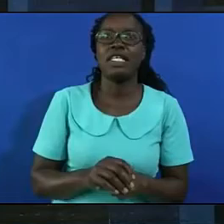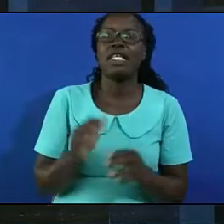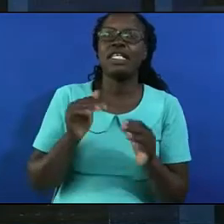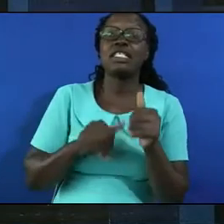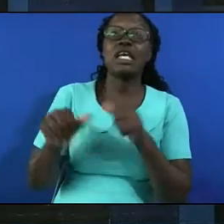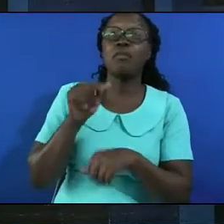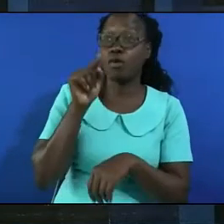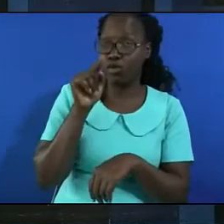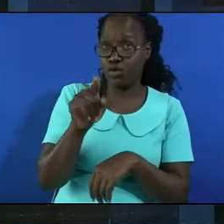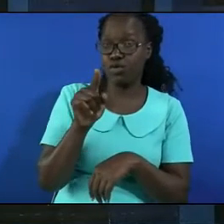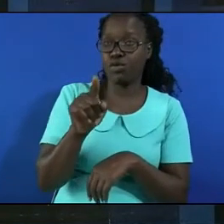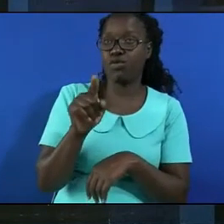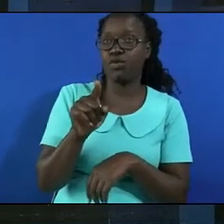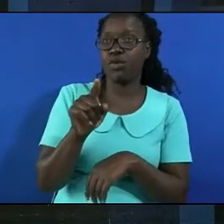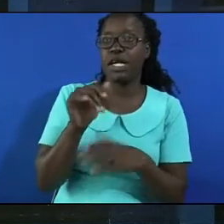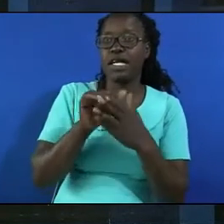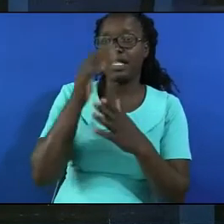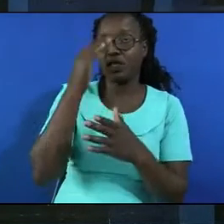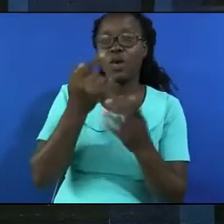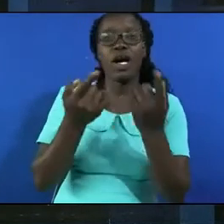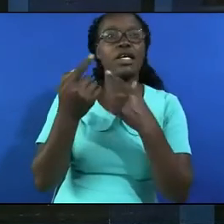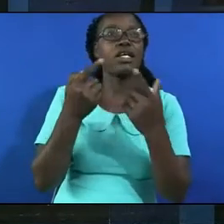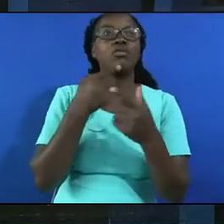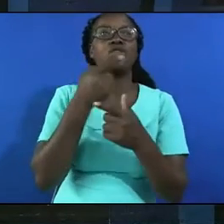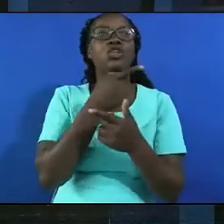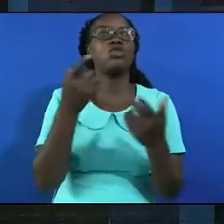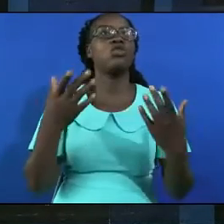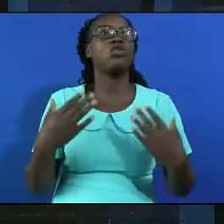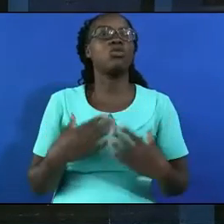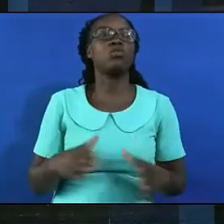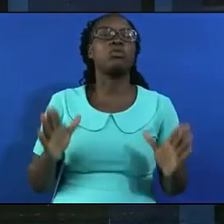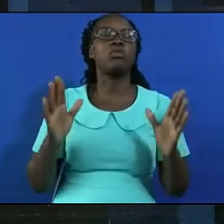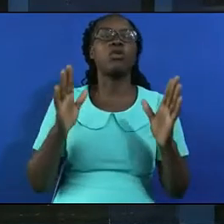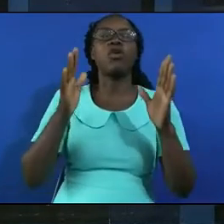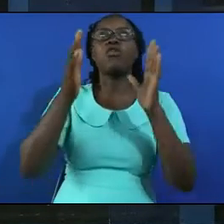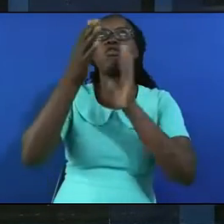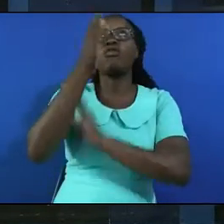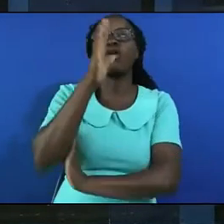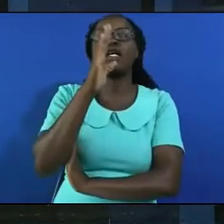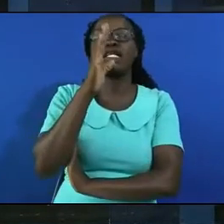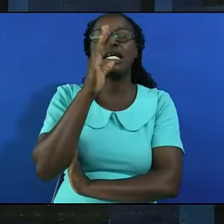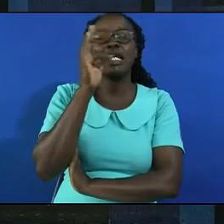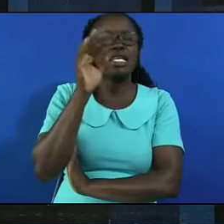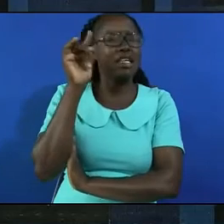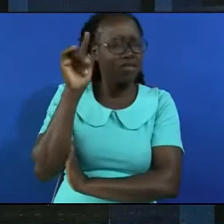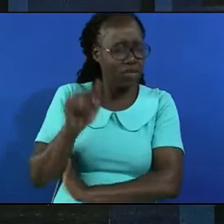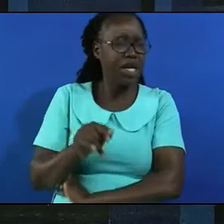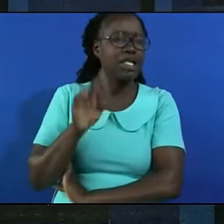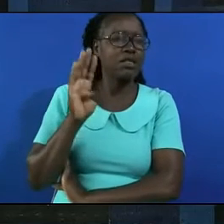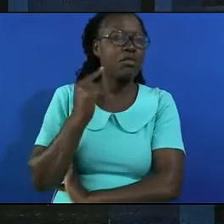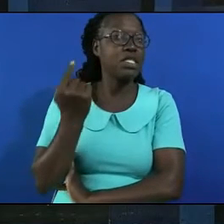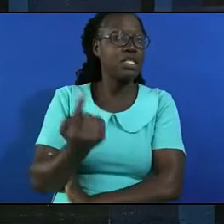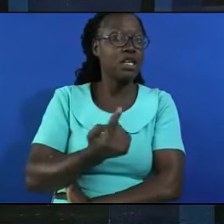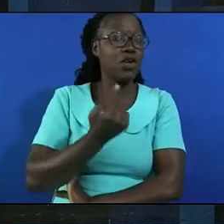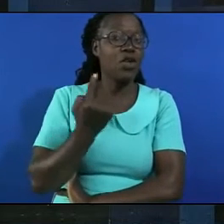about you. That's why I came to tell you, God's people, if you can't be